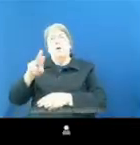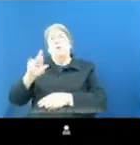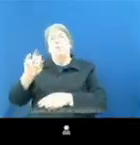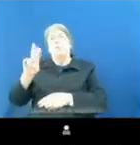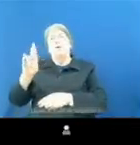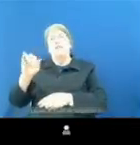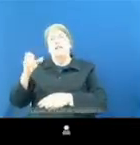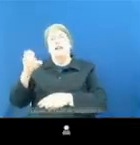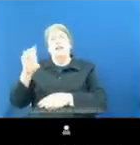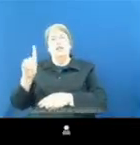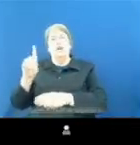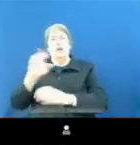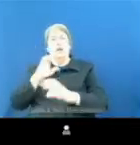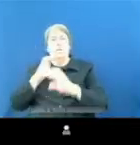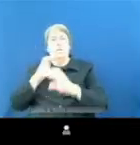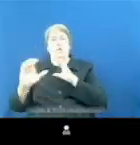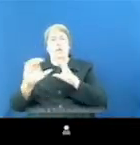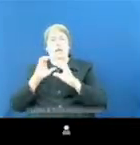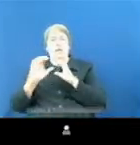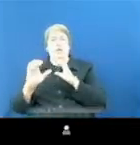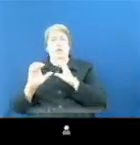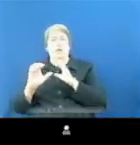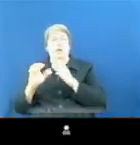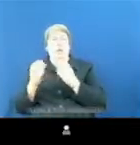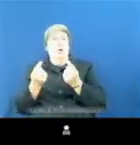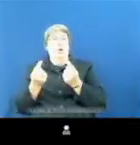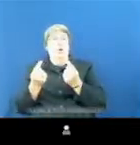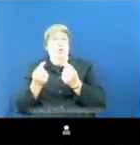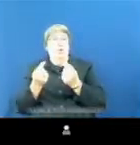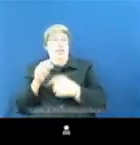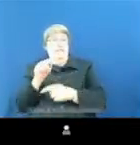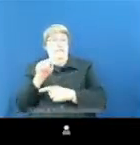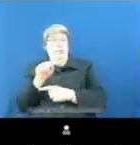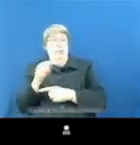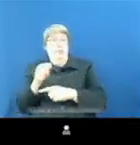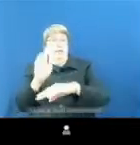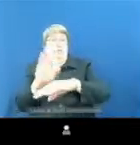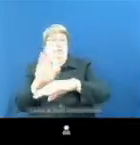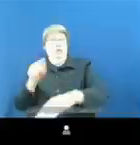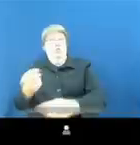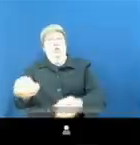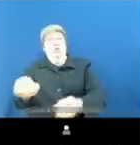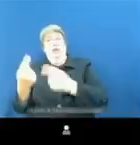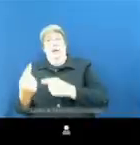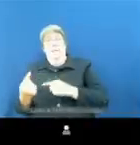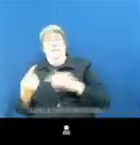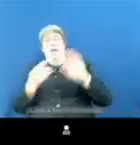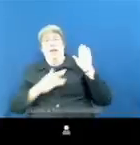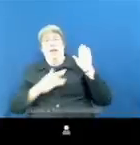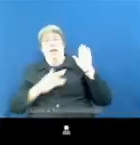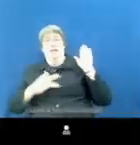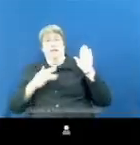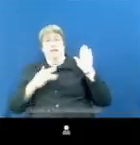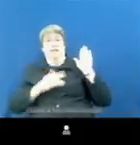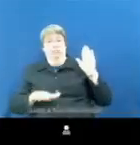do if you're subpoenaed to testify and how to make a proper response.